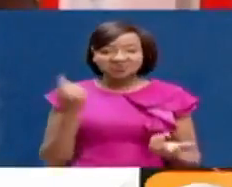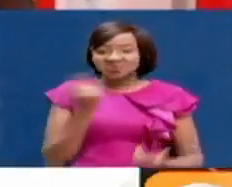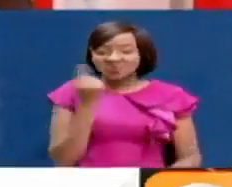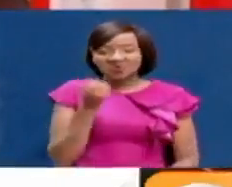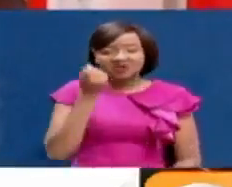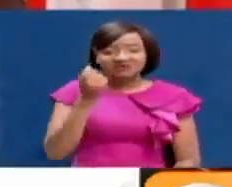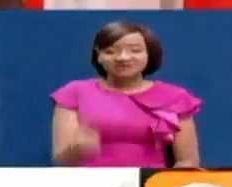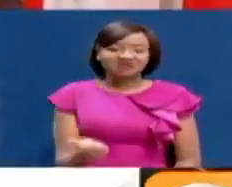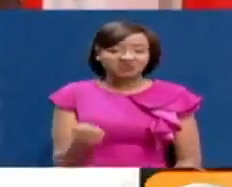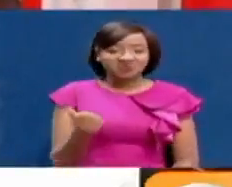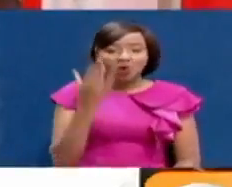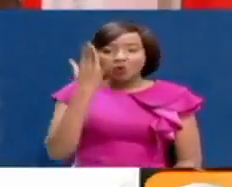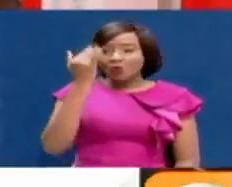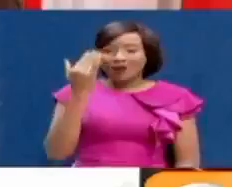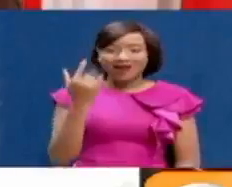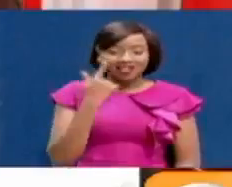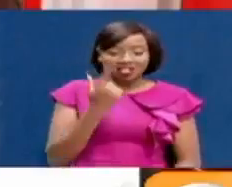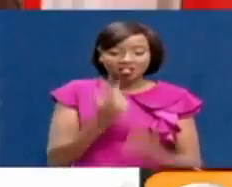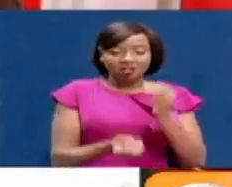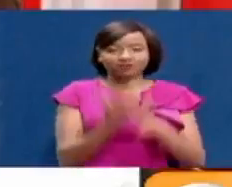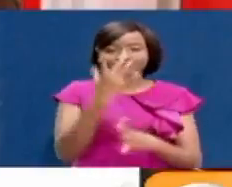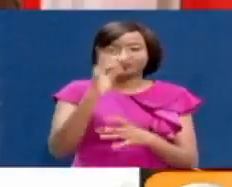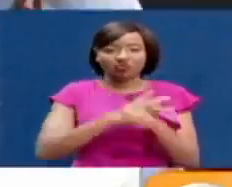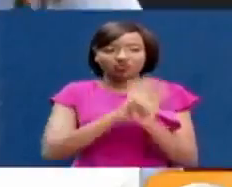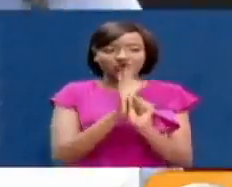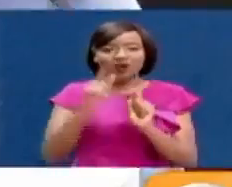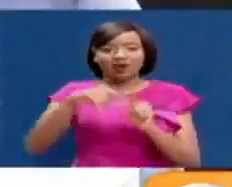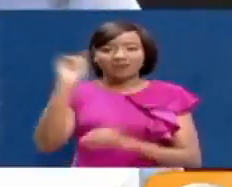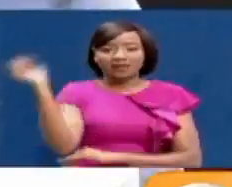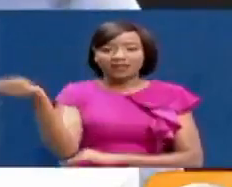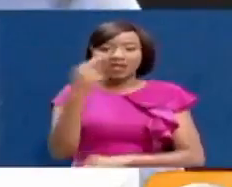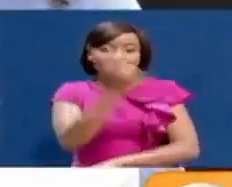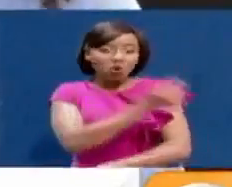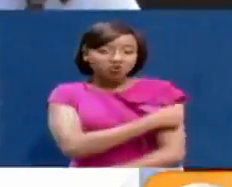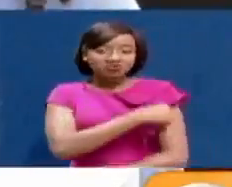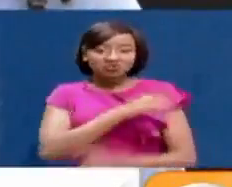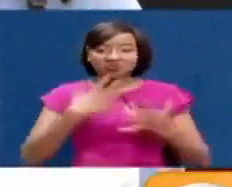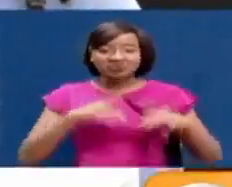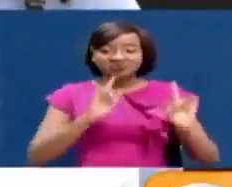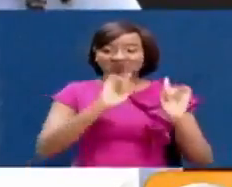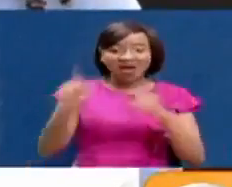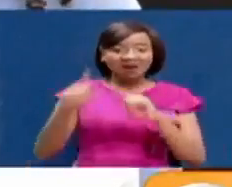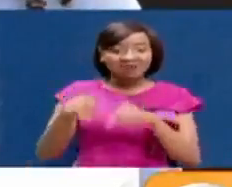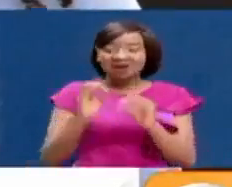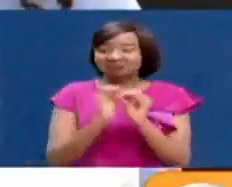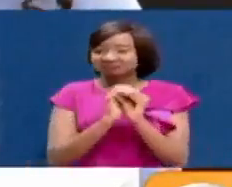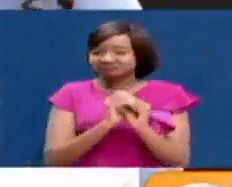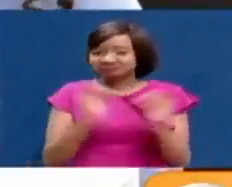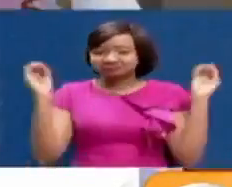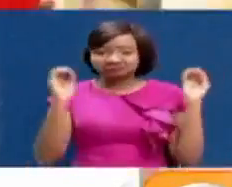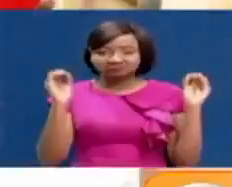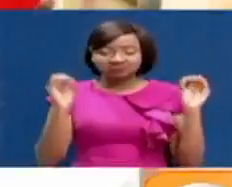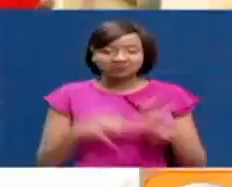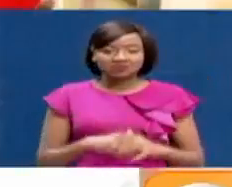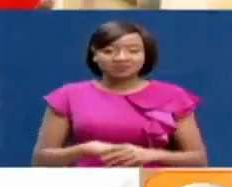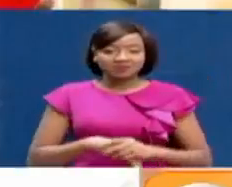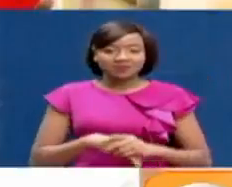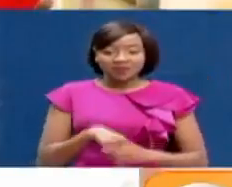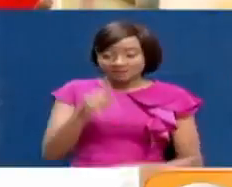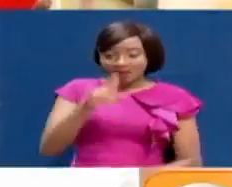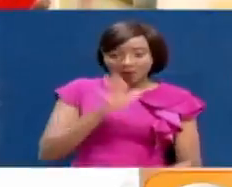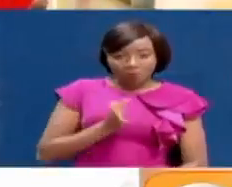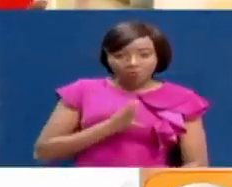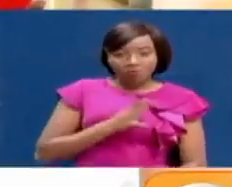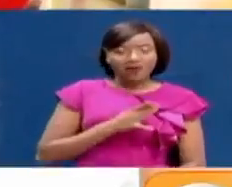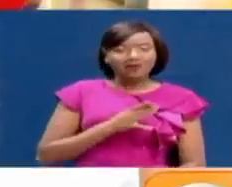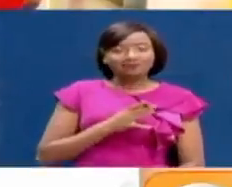trickle here since the advent of COVID-19 in Kenya. Hospital visits in general have drastically dropped. Mama